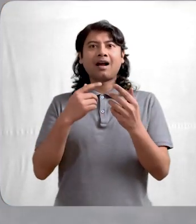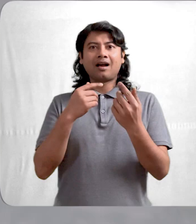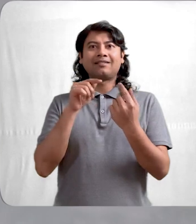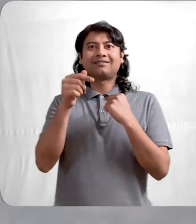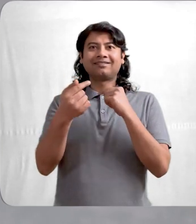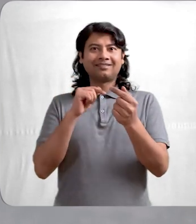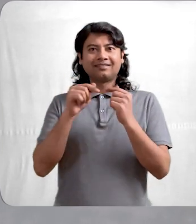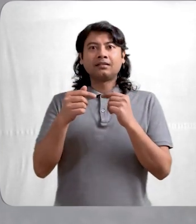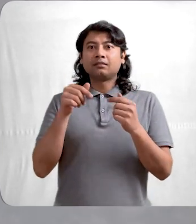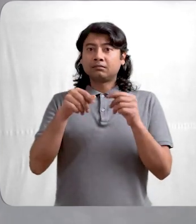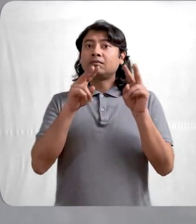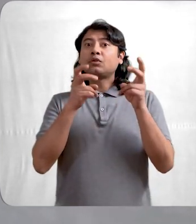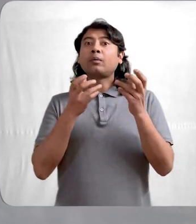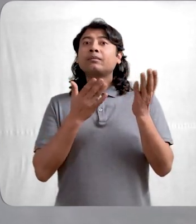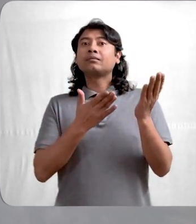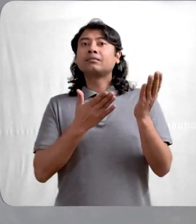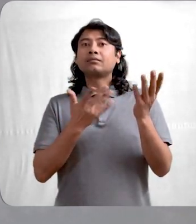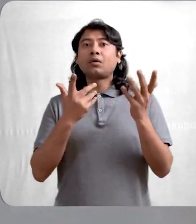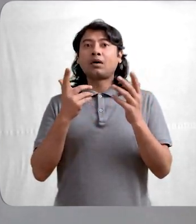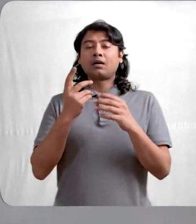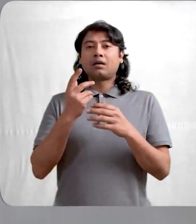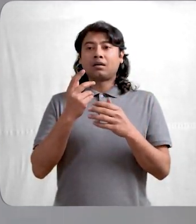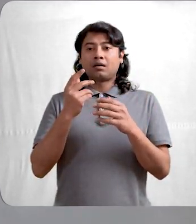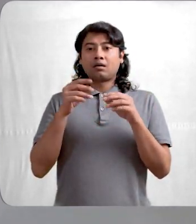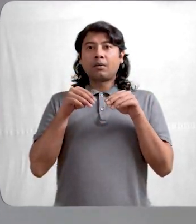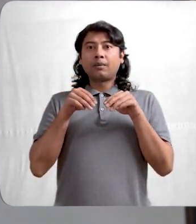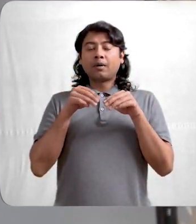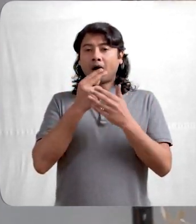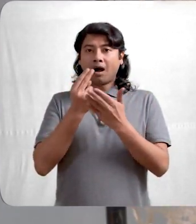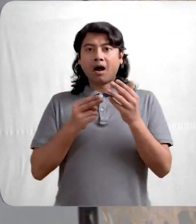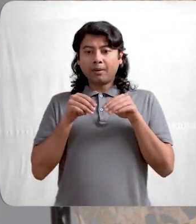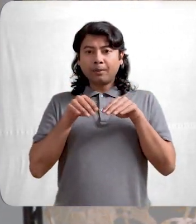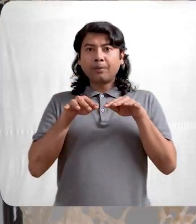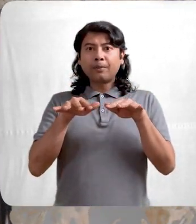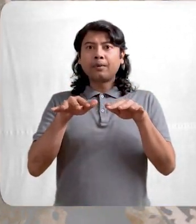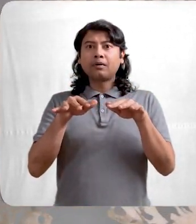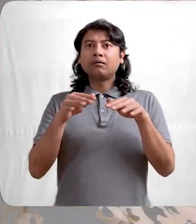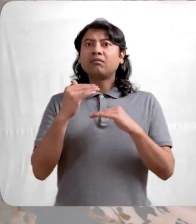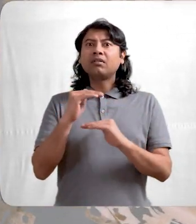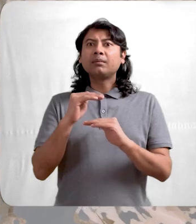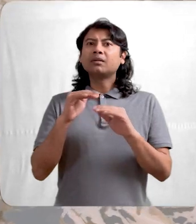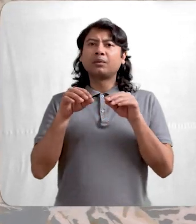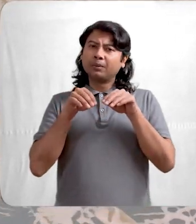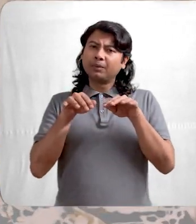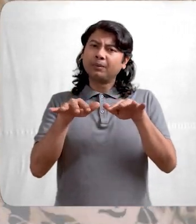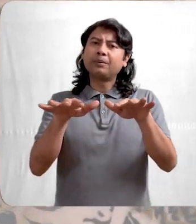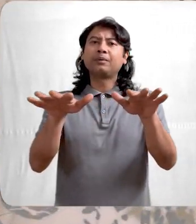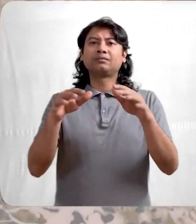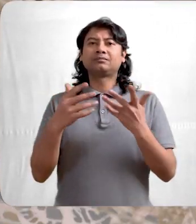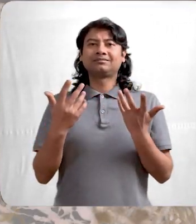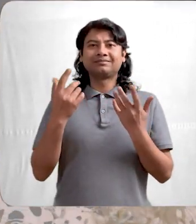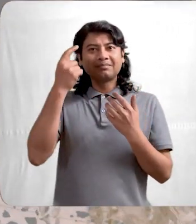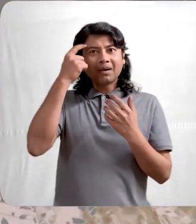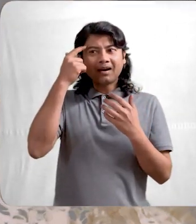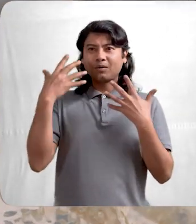The idea behind the title, we don't end at our edges, to establish the bigger concept